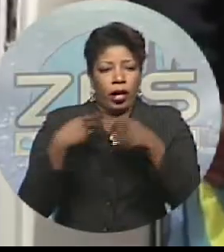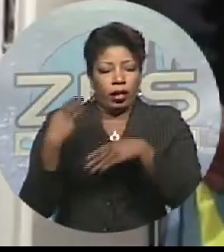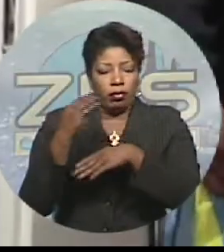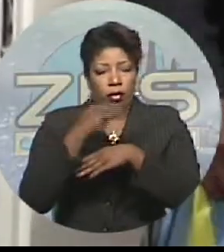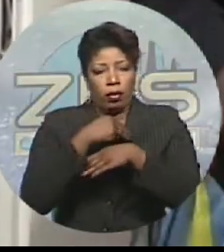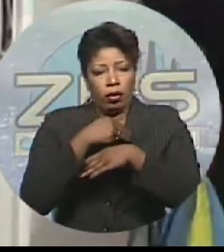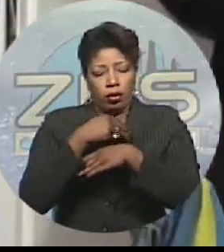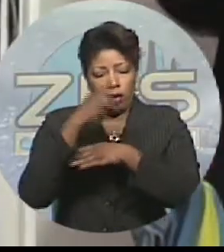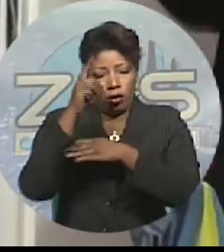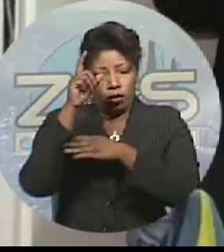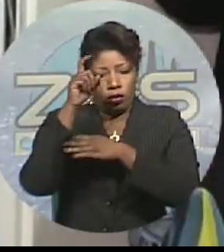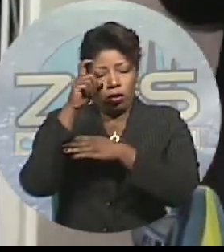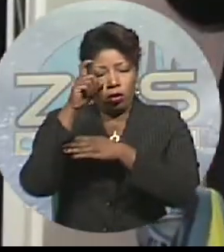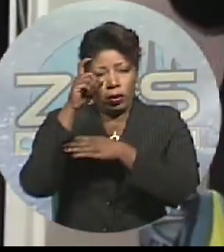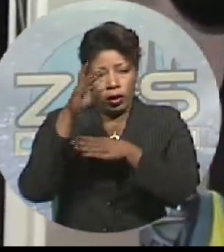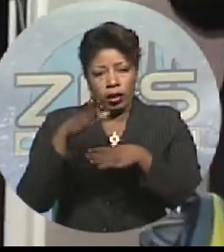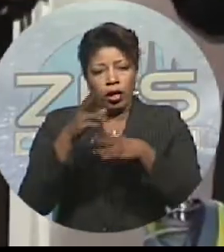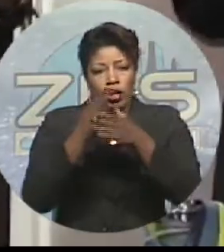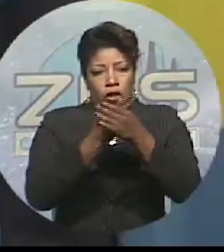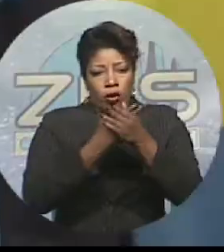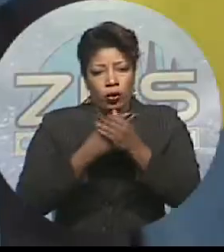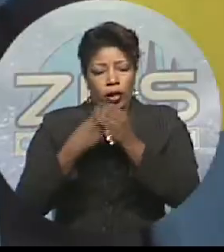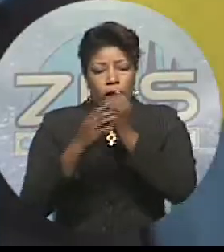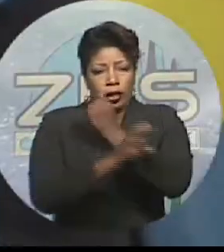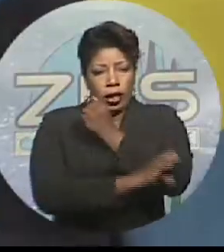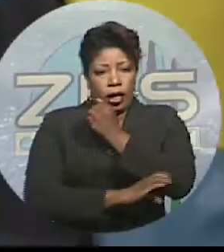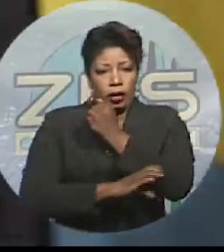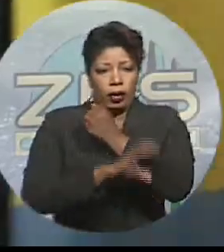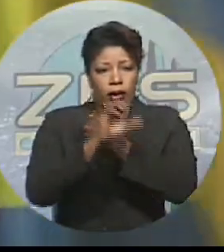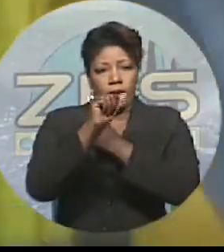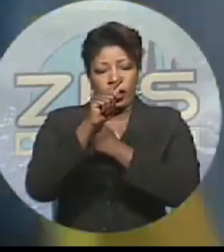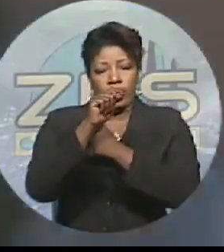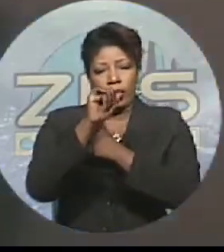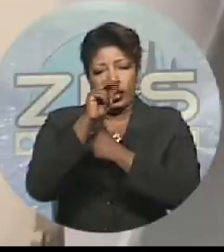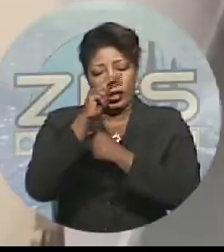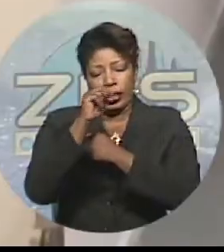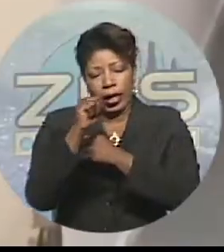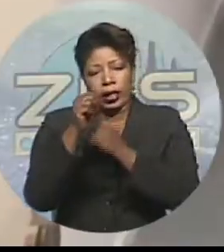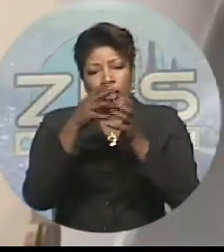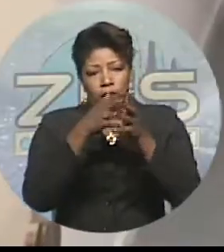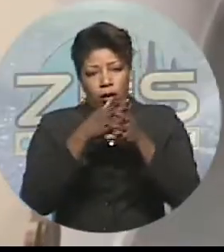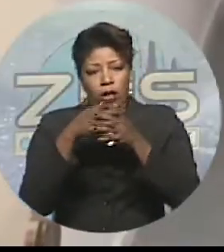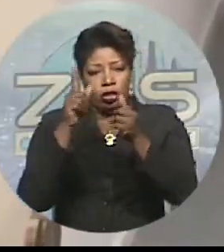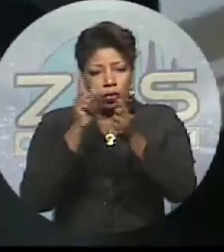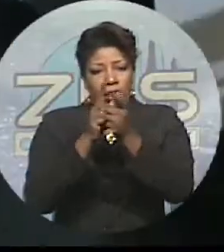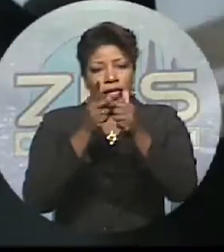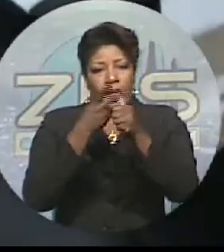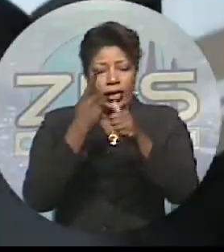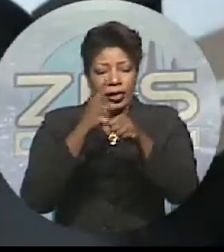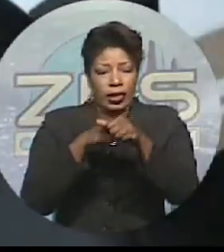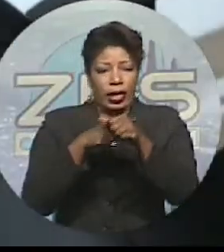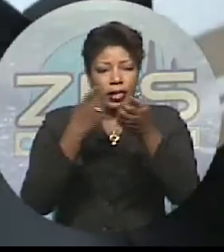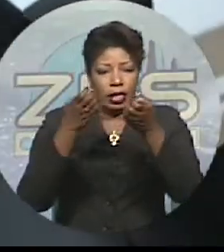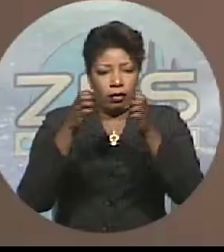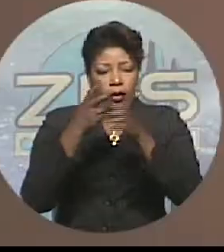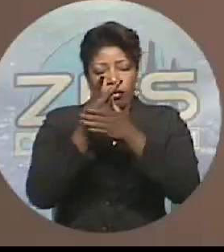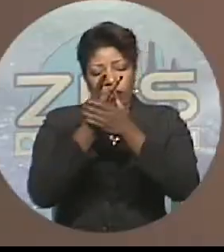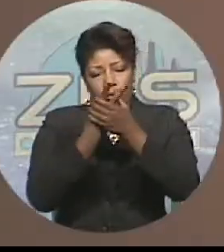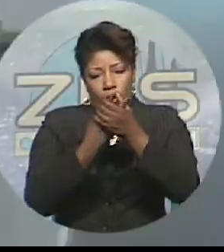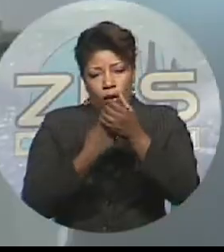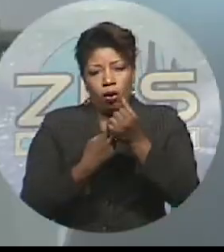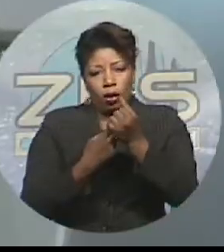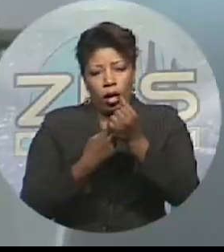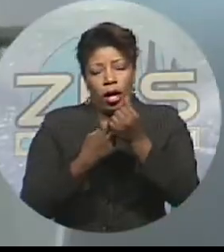of the European Union and Caribbean and Latin American states to meet for a second time. Throughout the event, both sides have